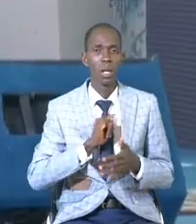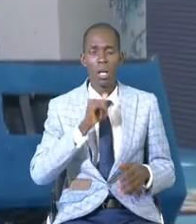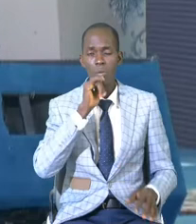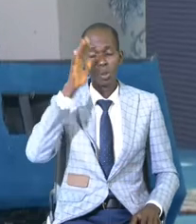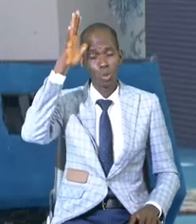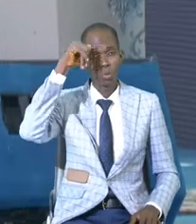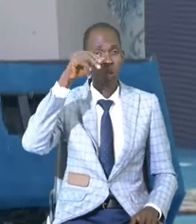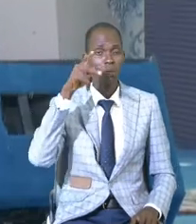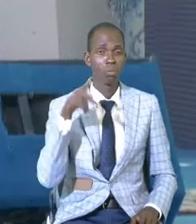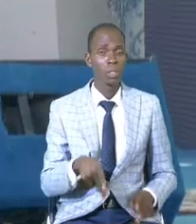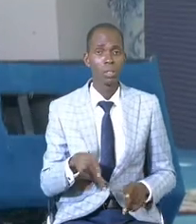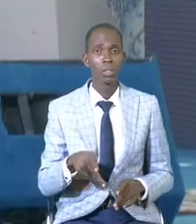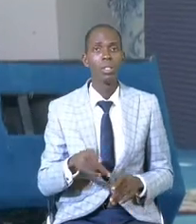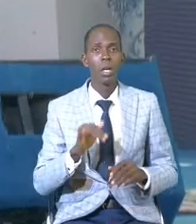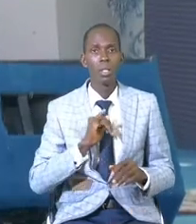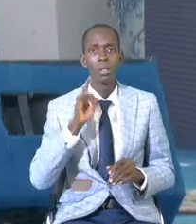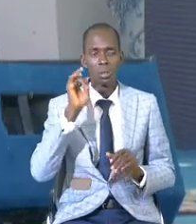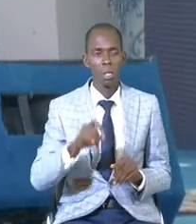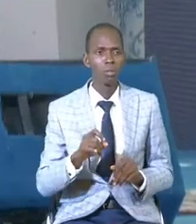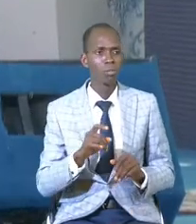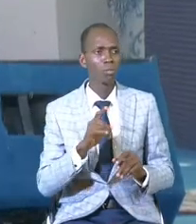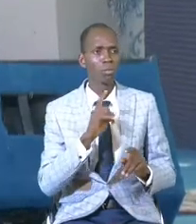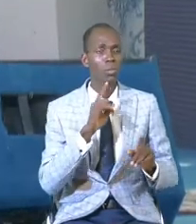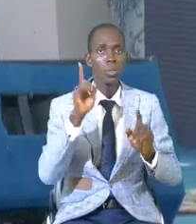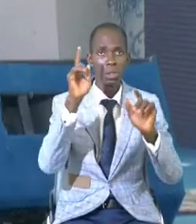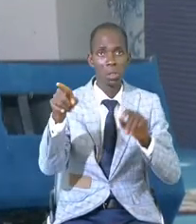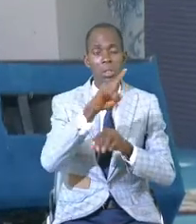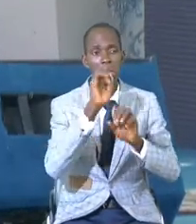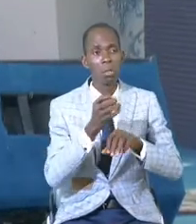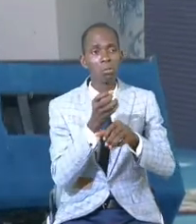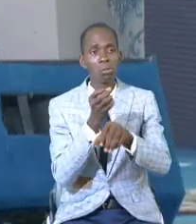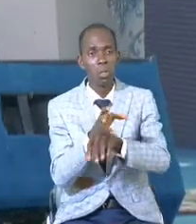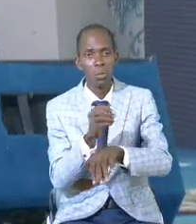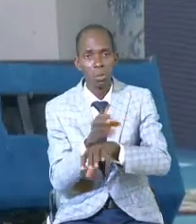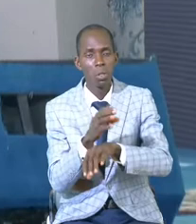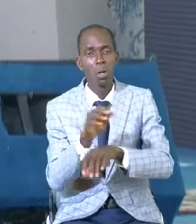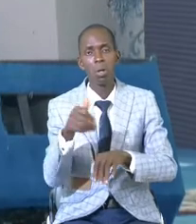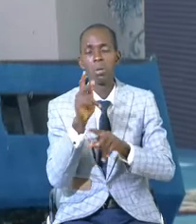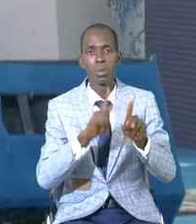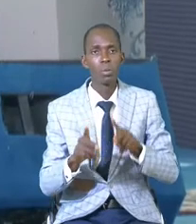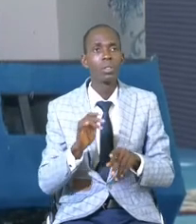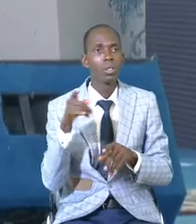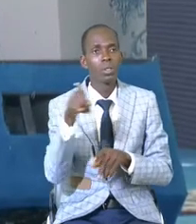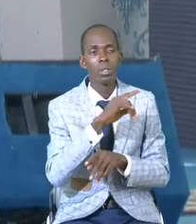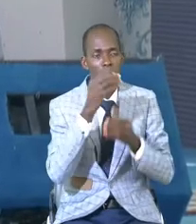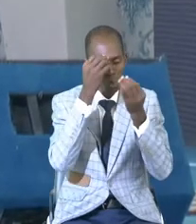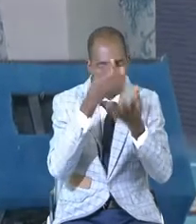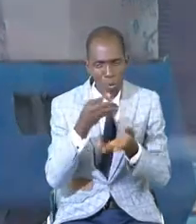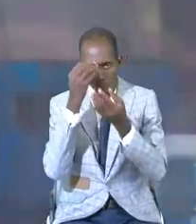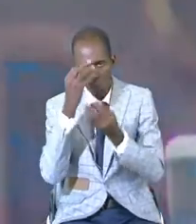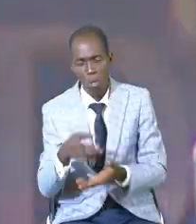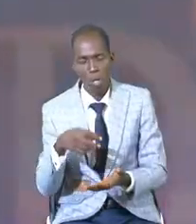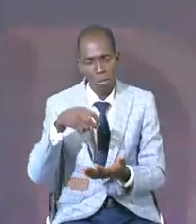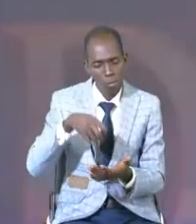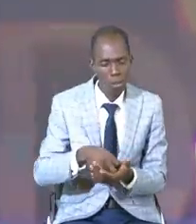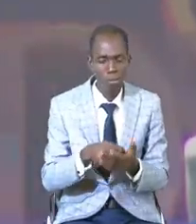that they can talk to other people, counsel other people, teach other people, and they'll say yes, sir. And they'll go on their knees and cry